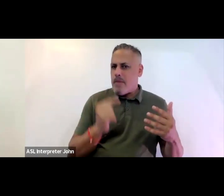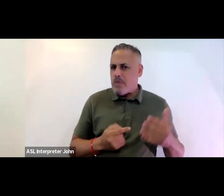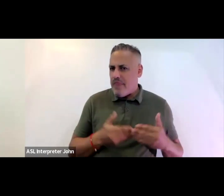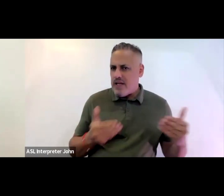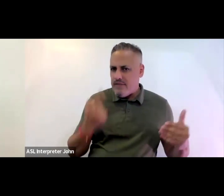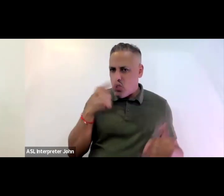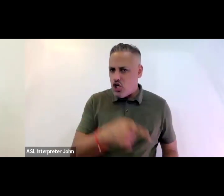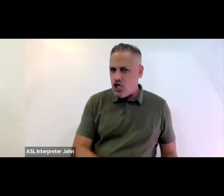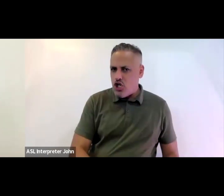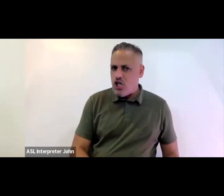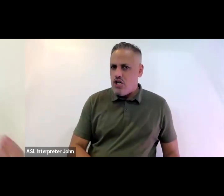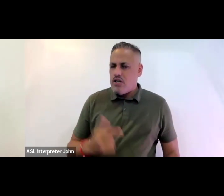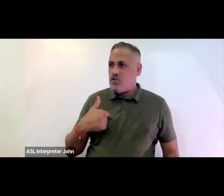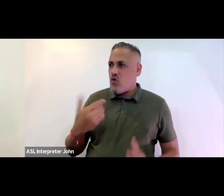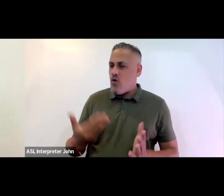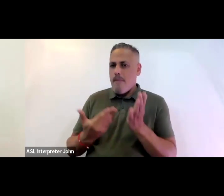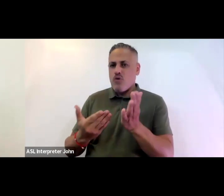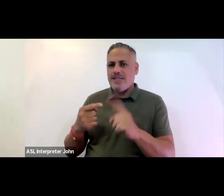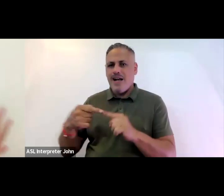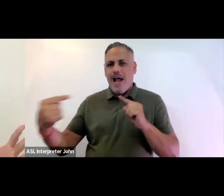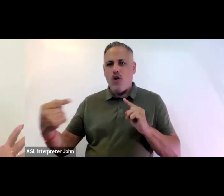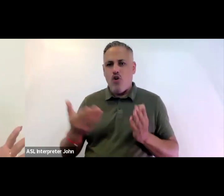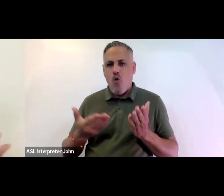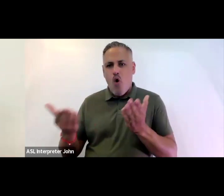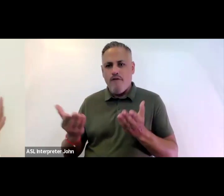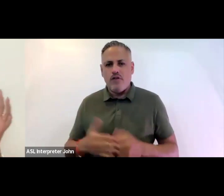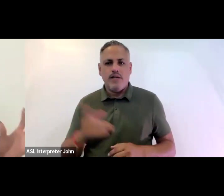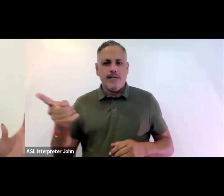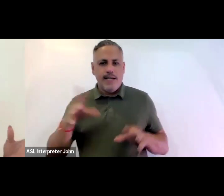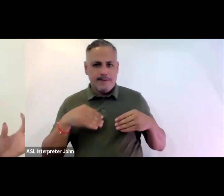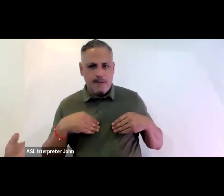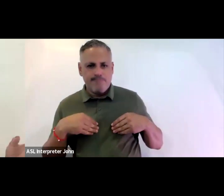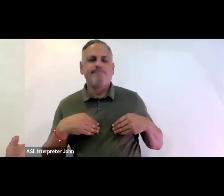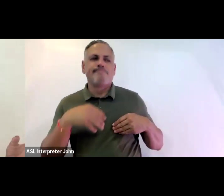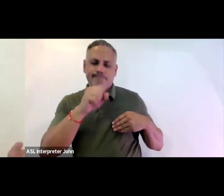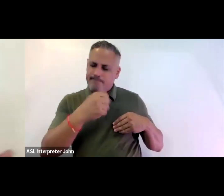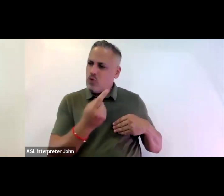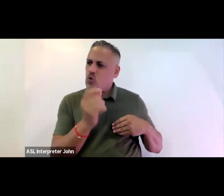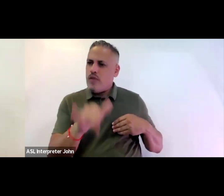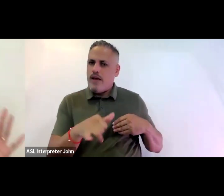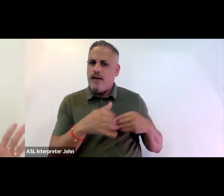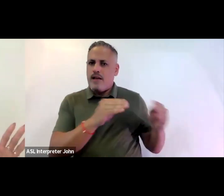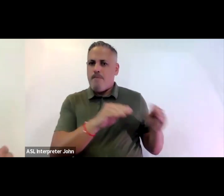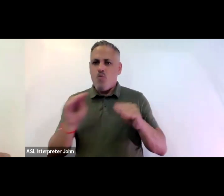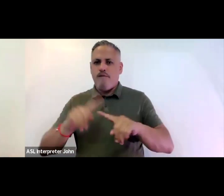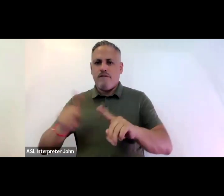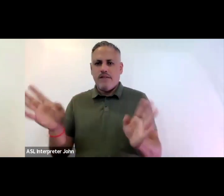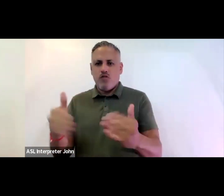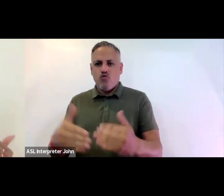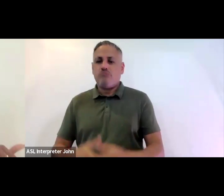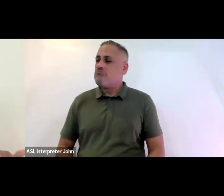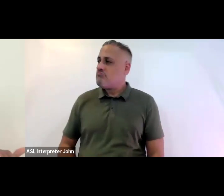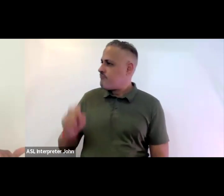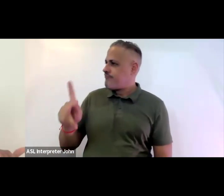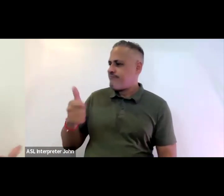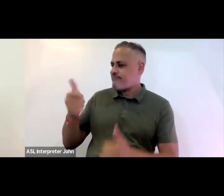things." So again, I presented a counter offer. He accepted the counter offer. He said, "Yes, we'll do that and we'll move her to another room." I said, "Okay,